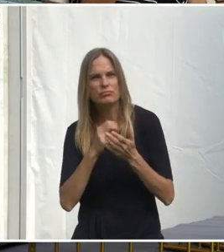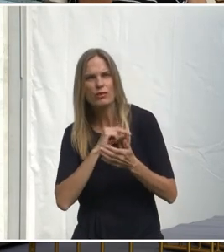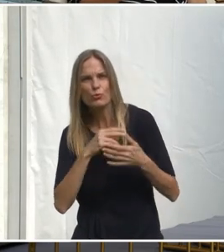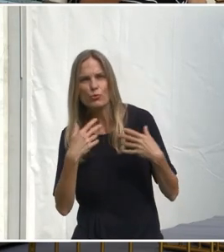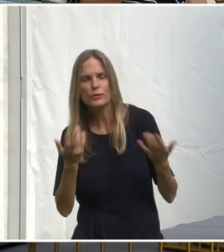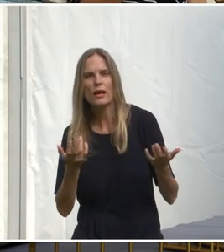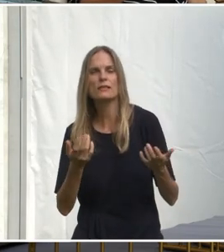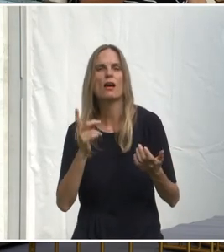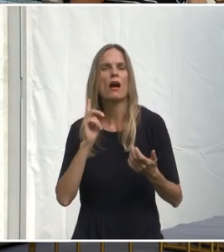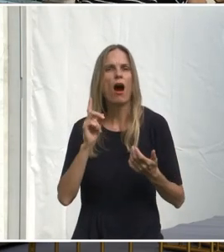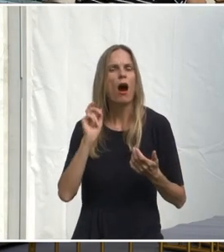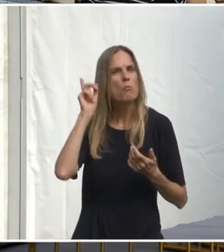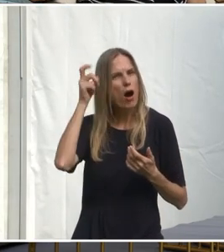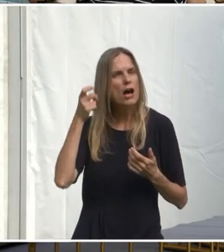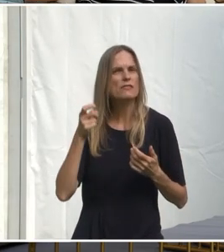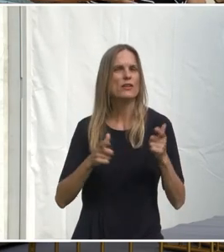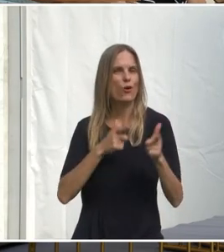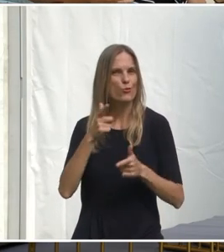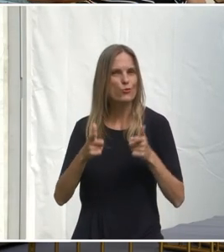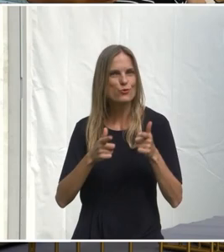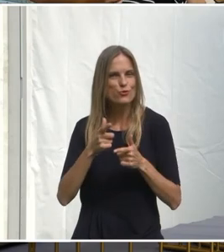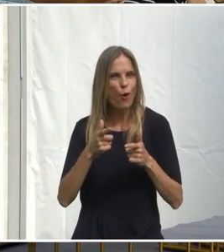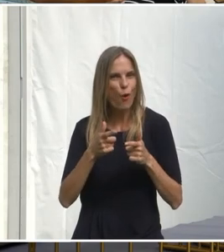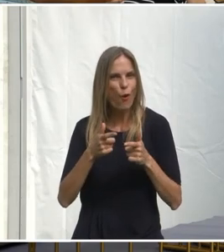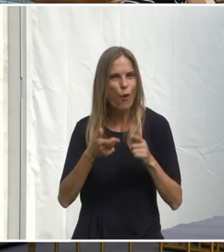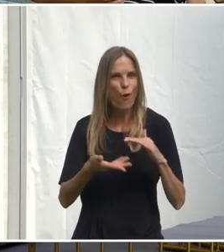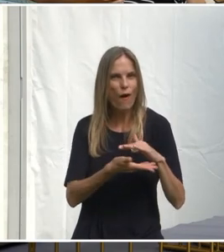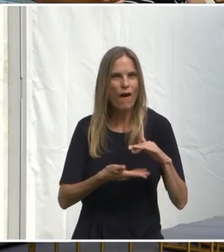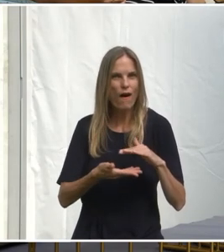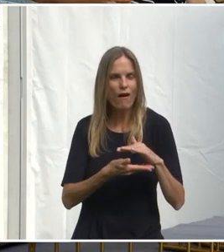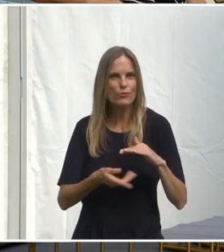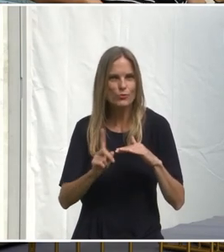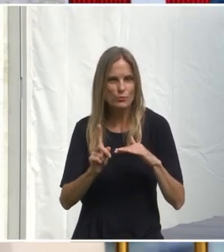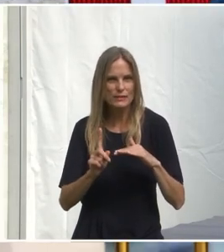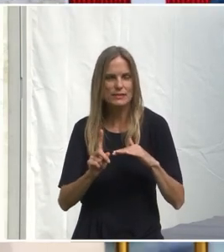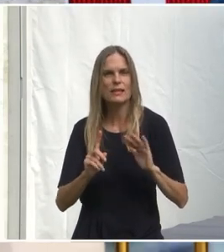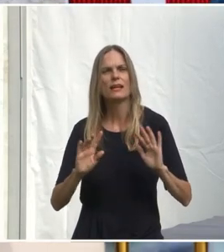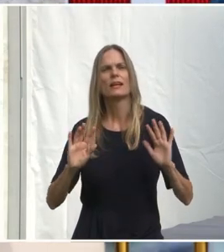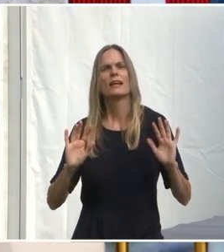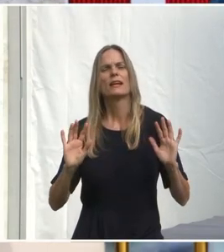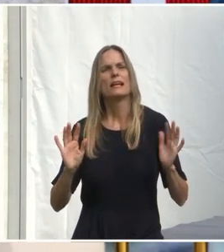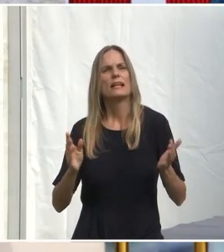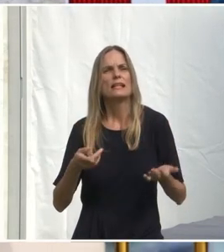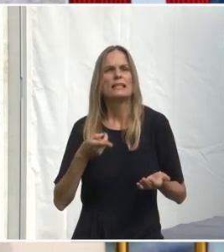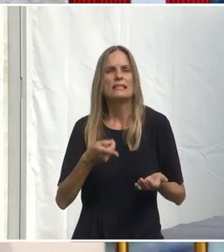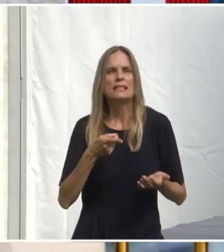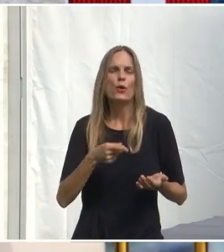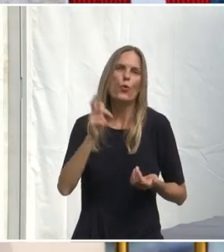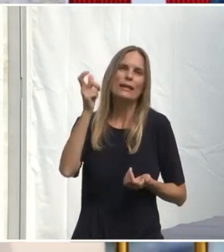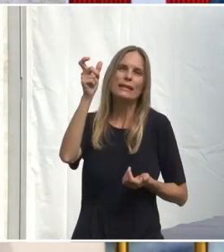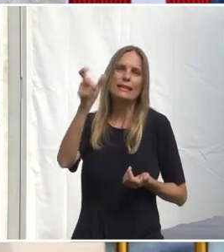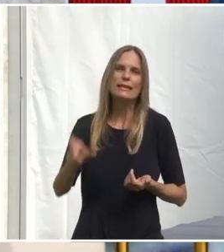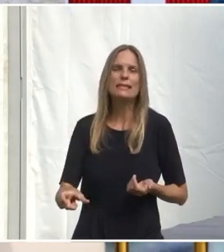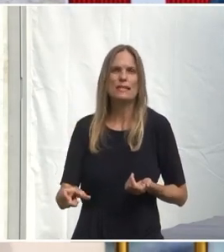what it kind of comes down to is, like, when we get into these technocratic conversations, it really depicts human beings as